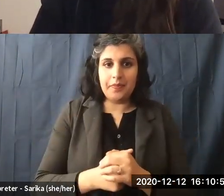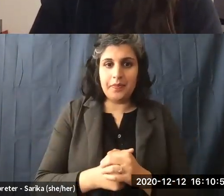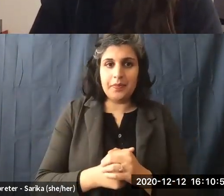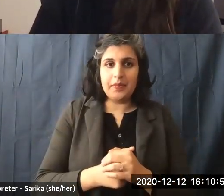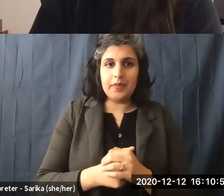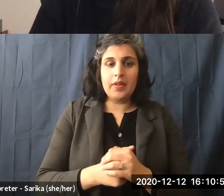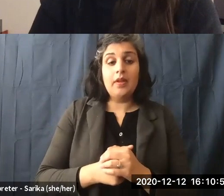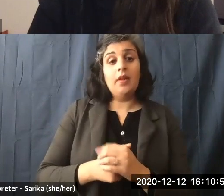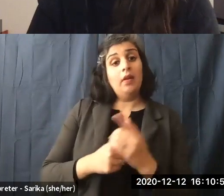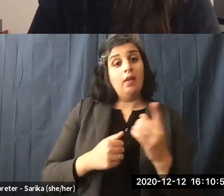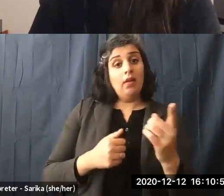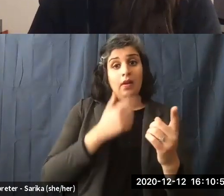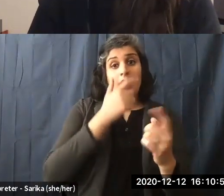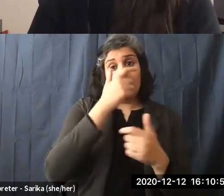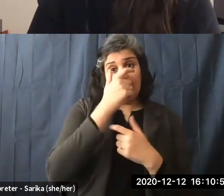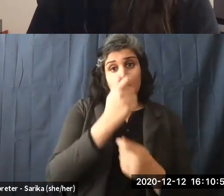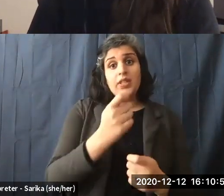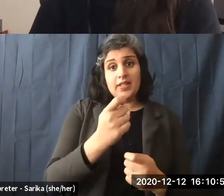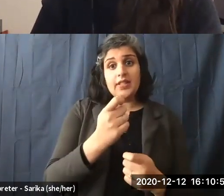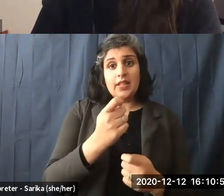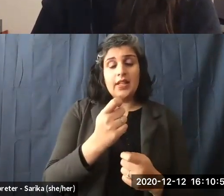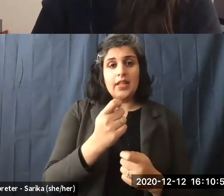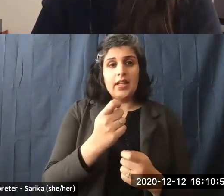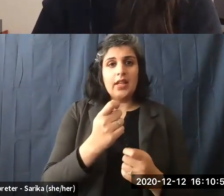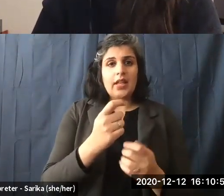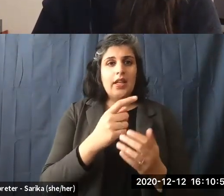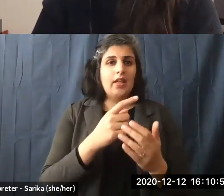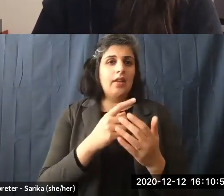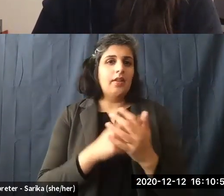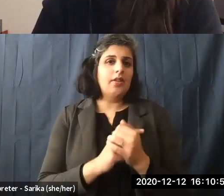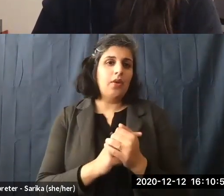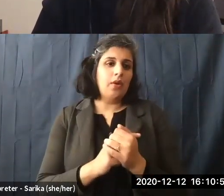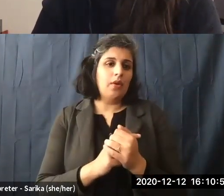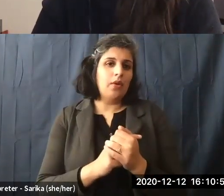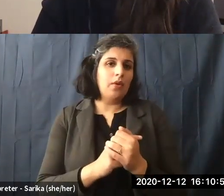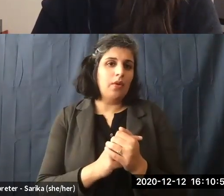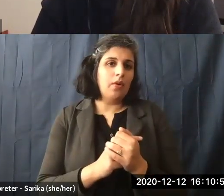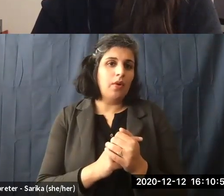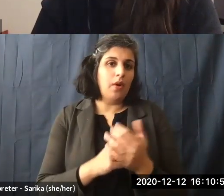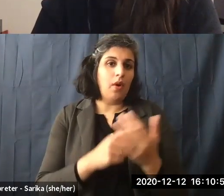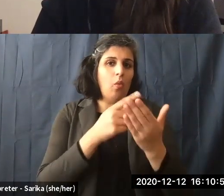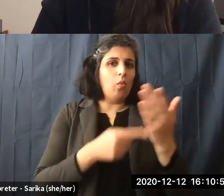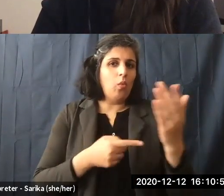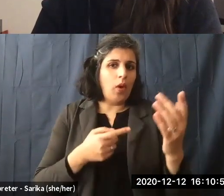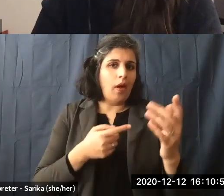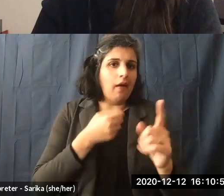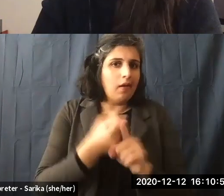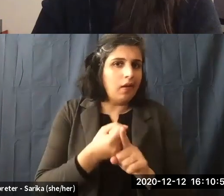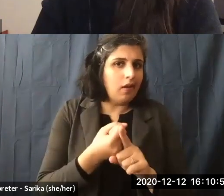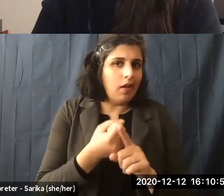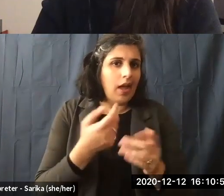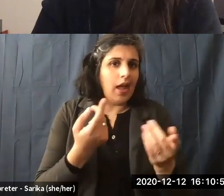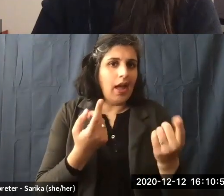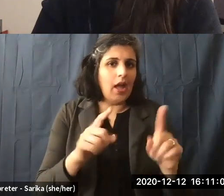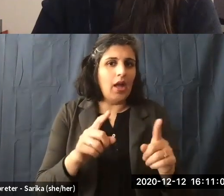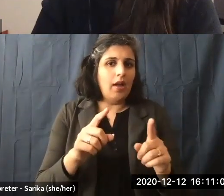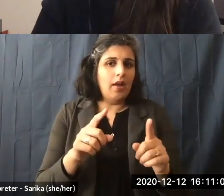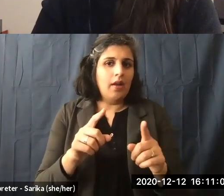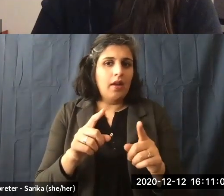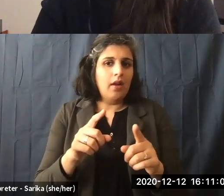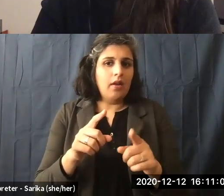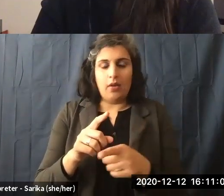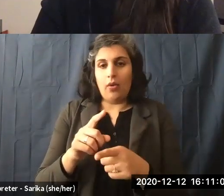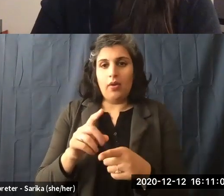Well, that's kind of interesting too, to think about what are the implications of disrupting the canon or